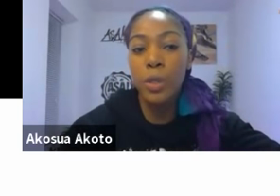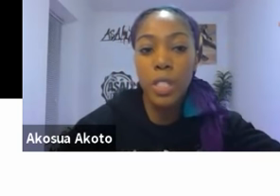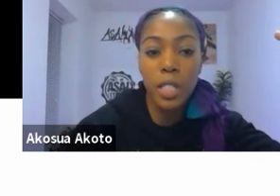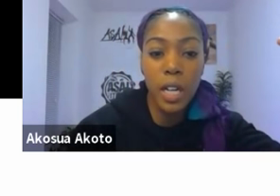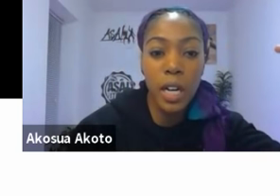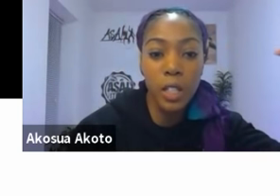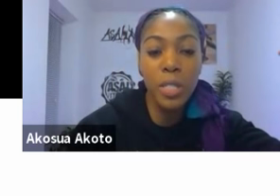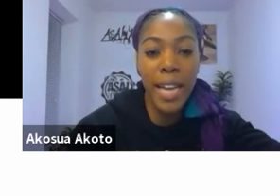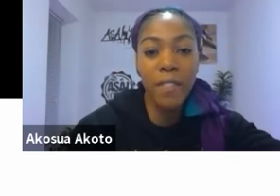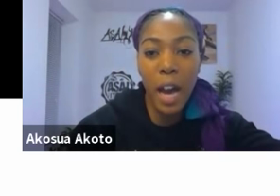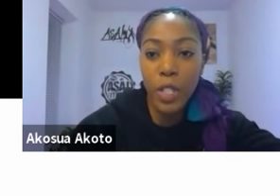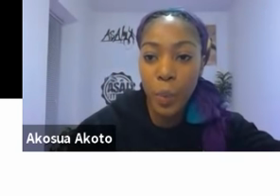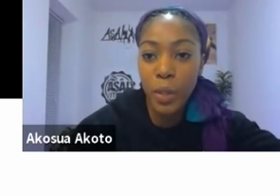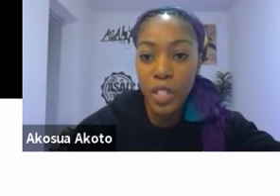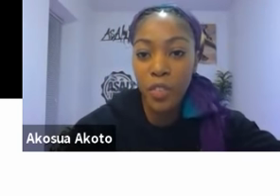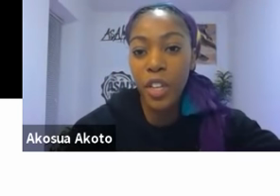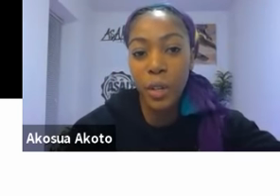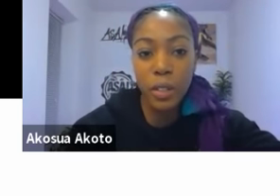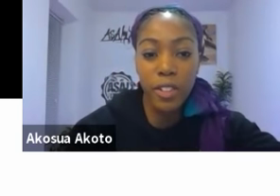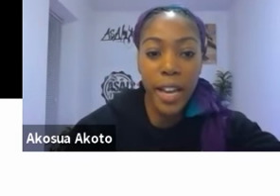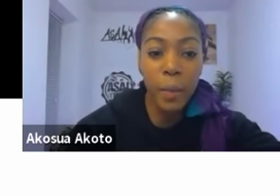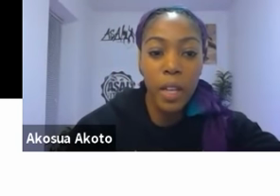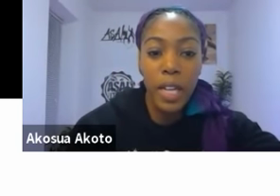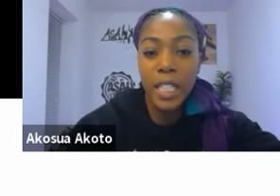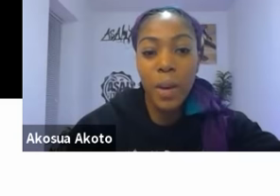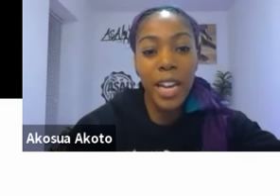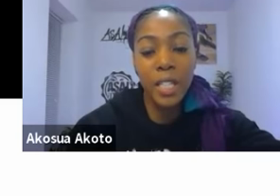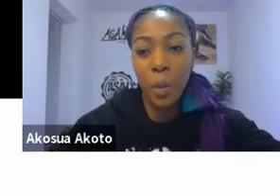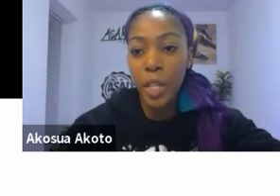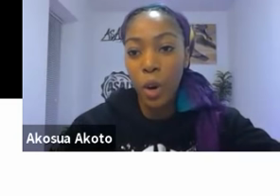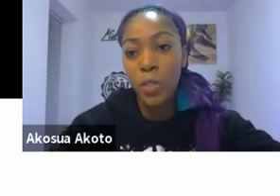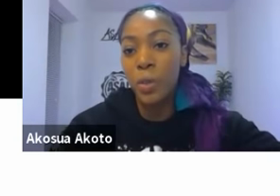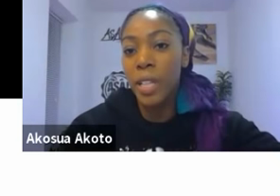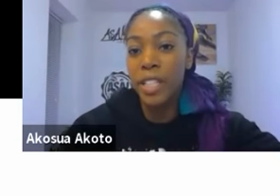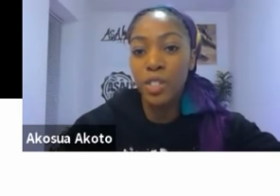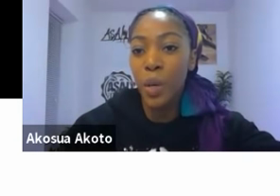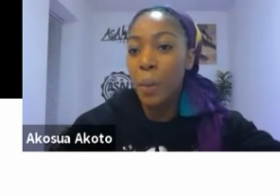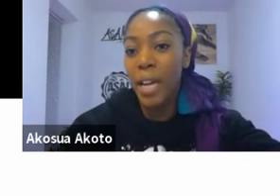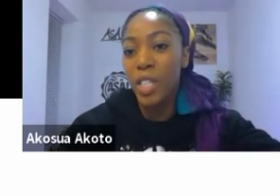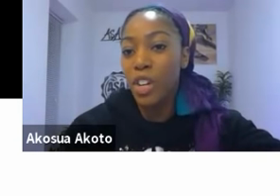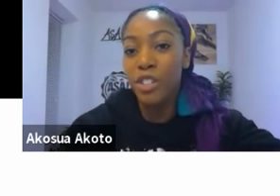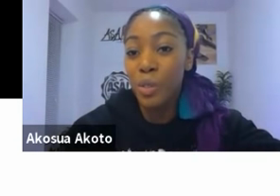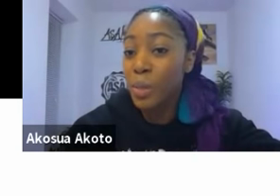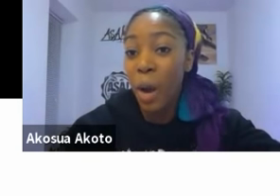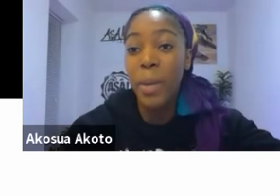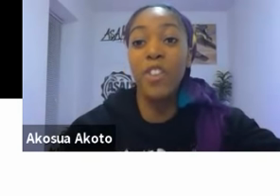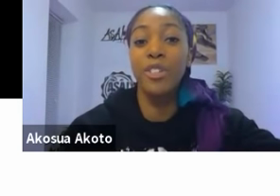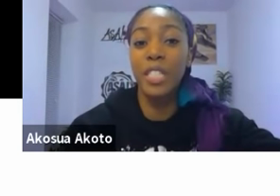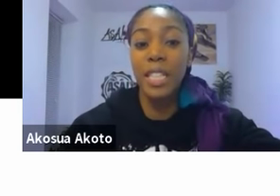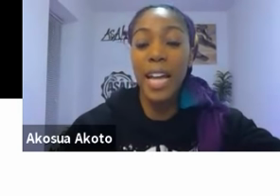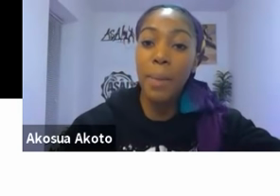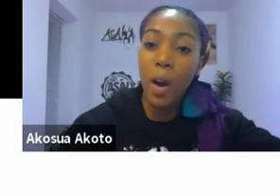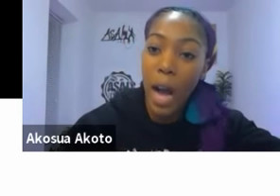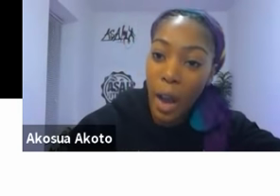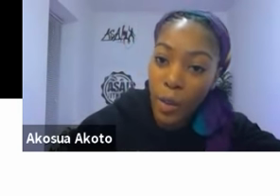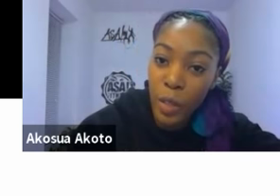we lose sight of how it's supposed to feel, right? That's why you got so many old school dancers going back to rehearsals without mirrors.